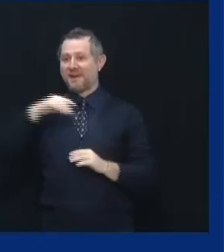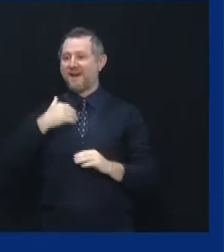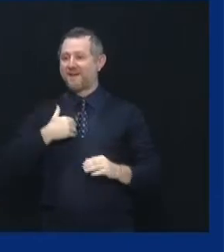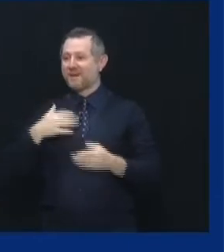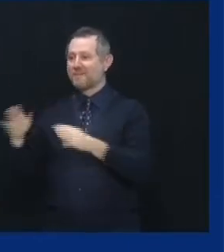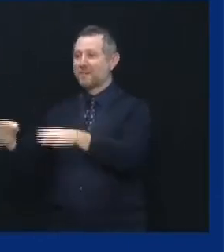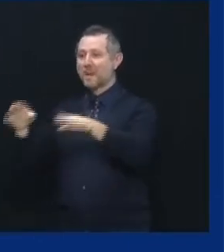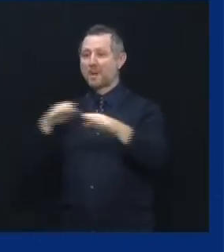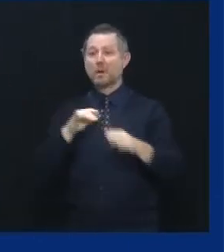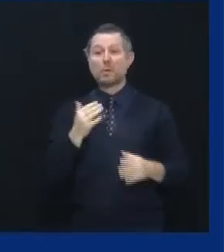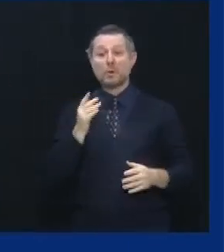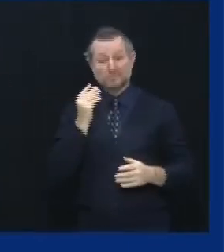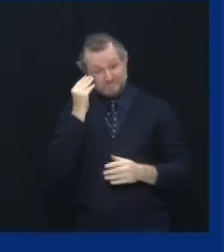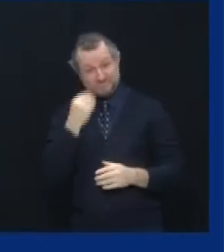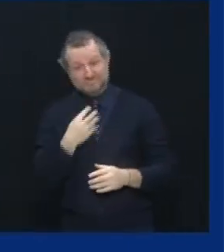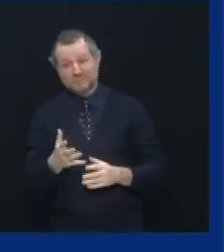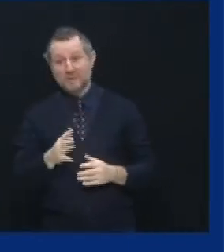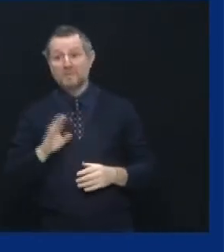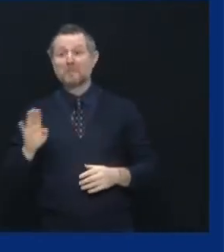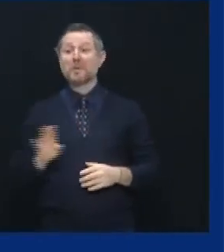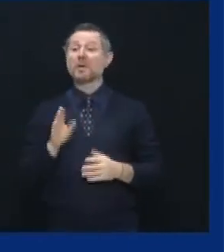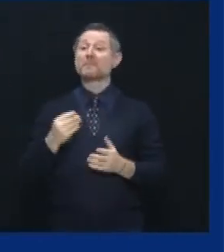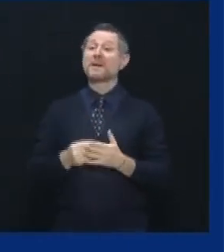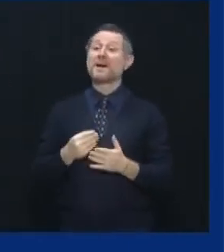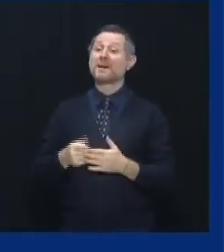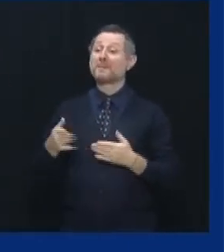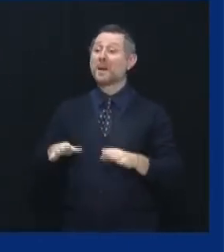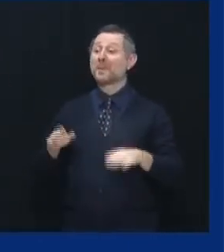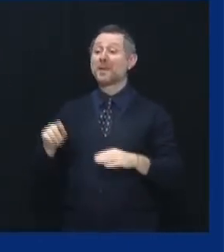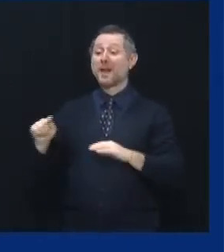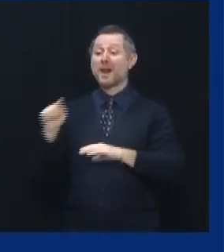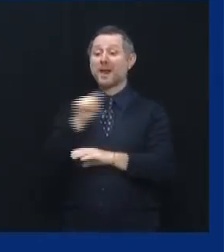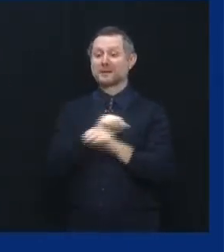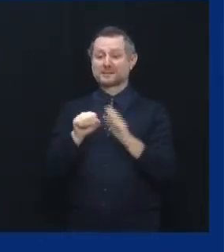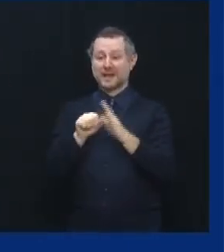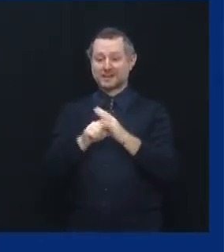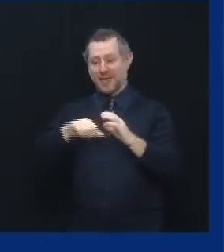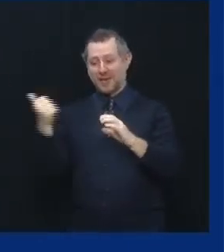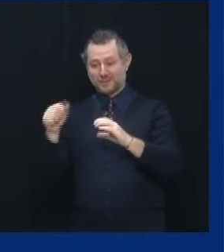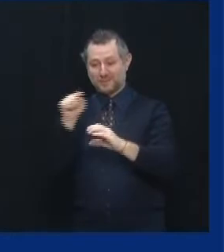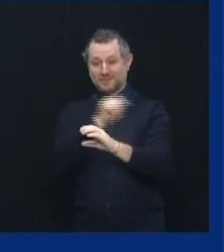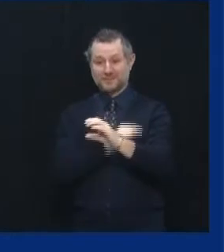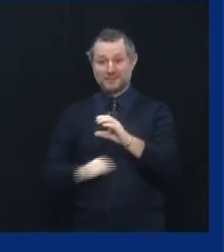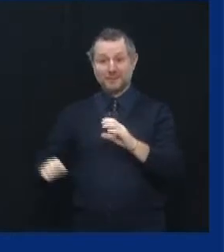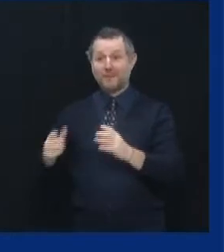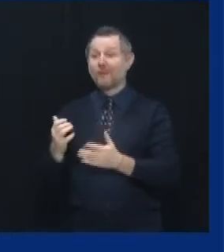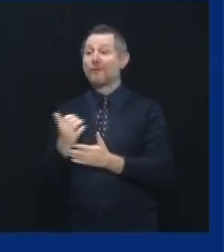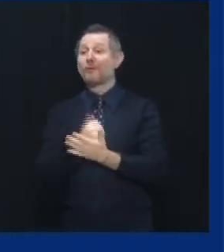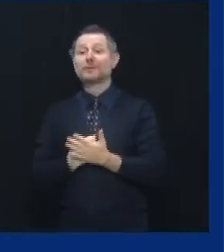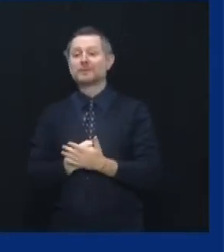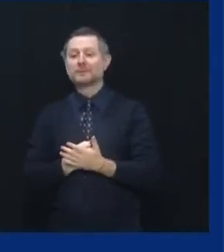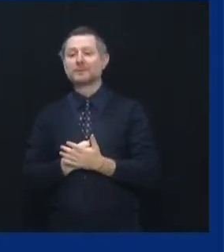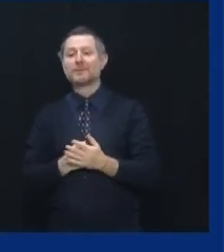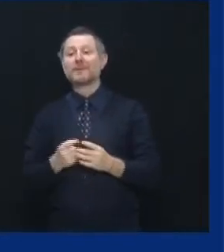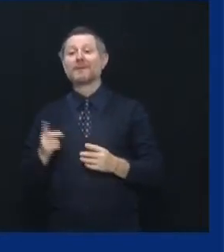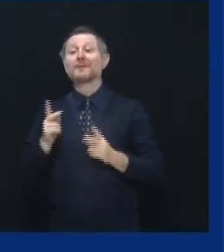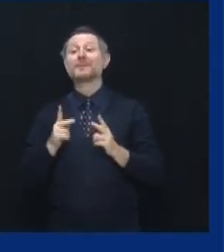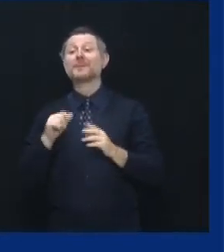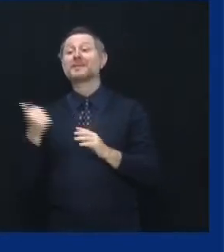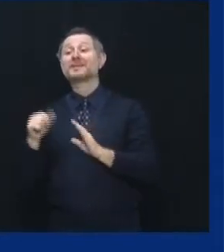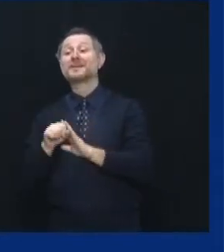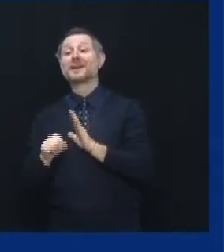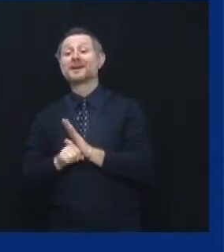that the billions of dollars that are being wagered and the monies that are being made are not being made by the